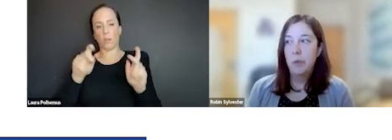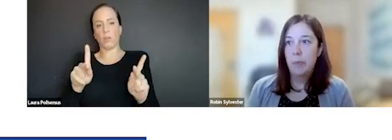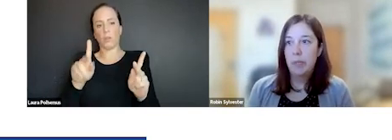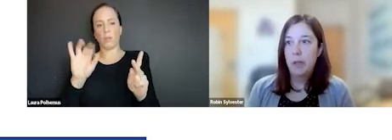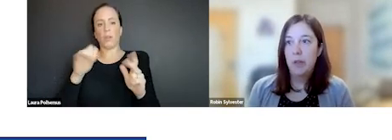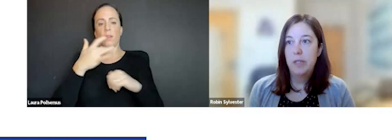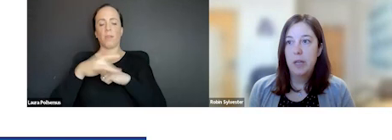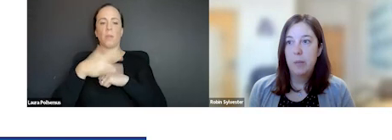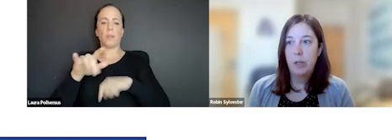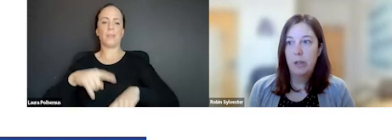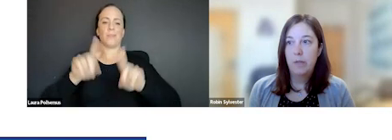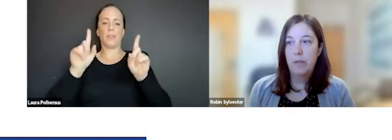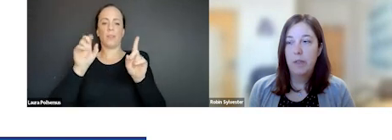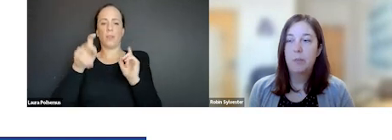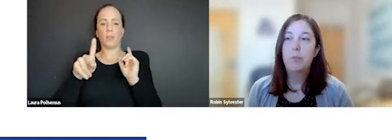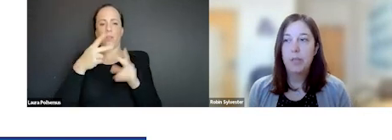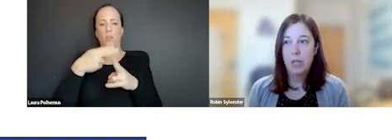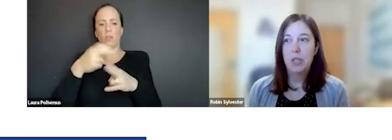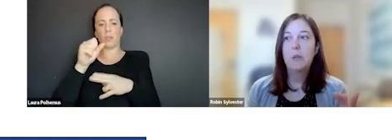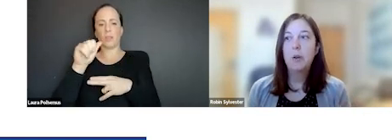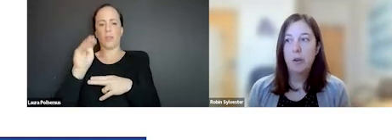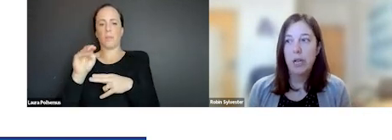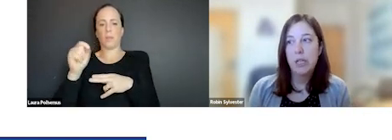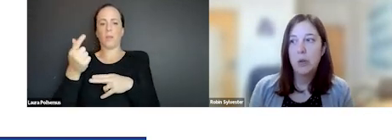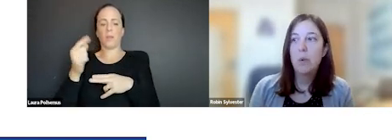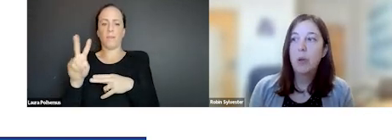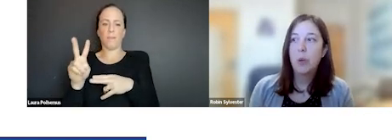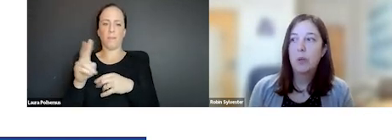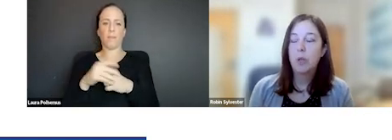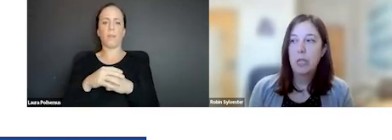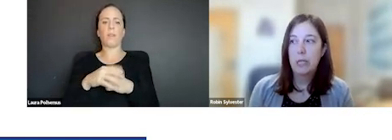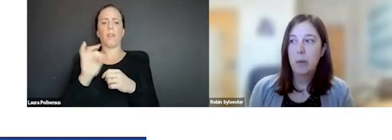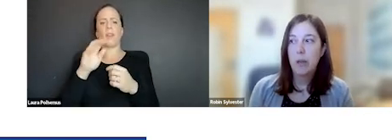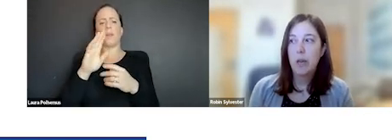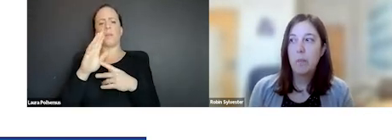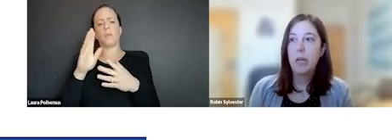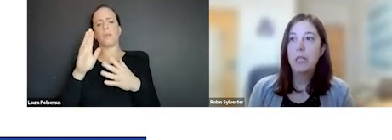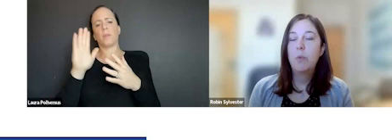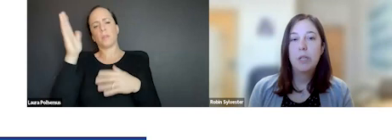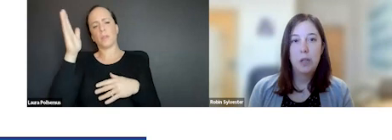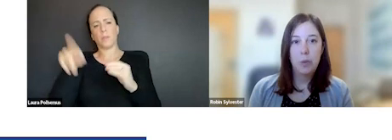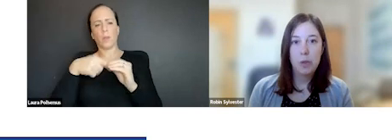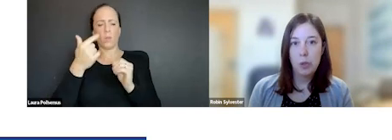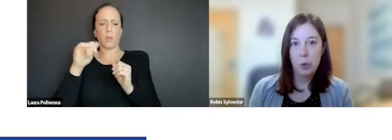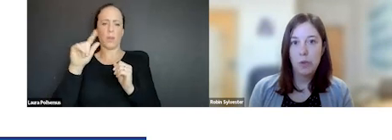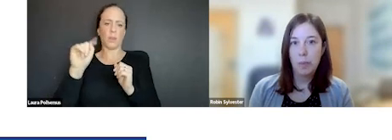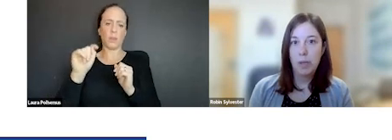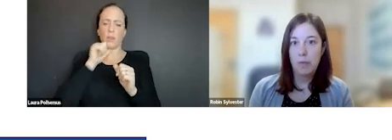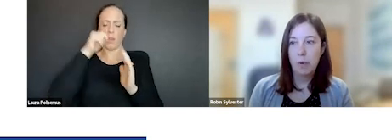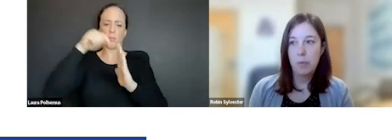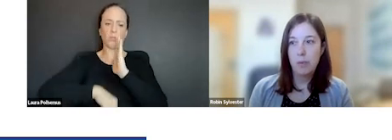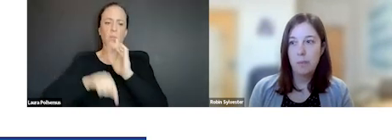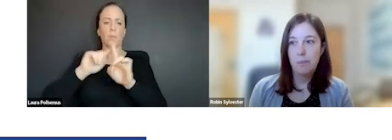a different website called sam.gov. This presentation is about grants, so I won't go into more detail about that, but I did want to note the two